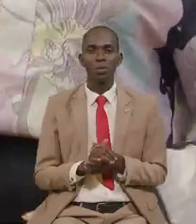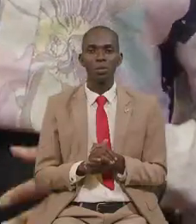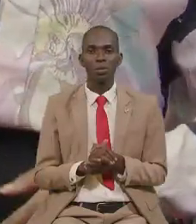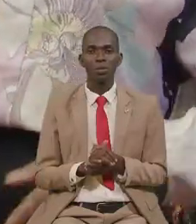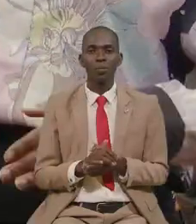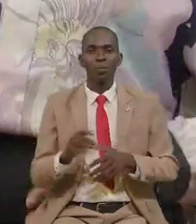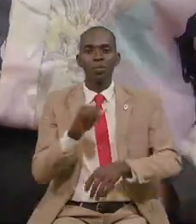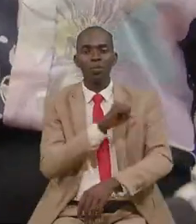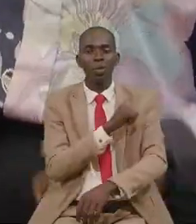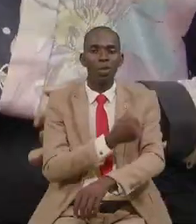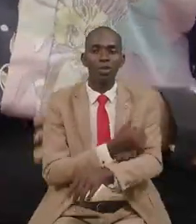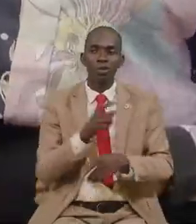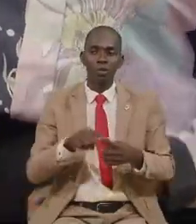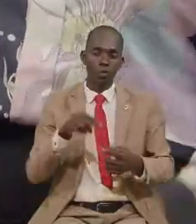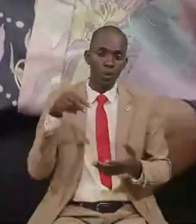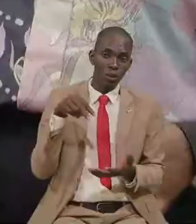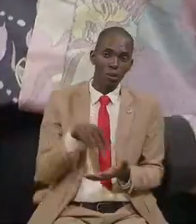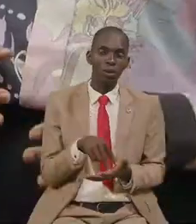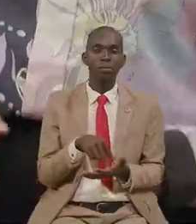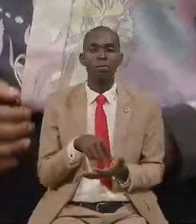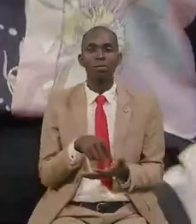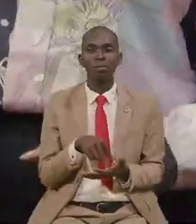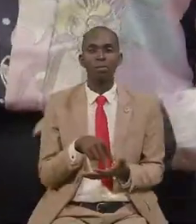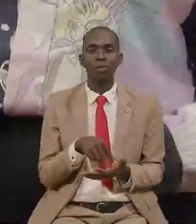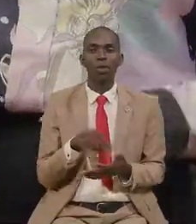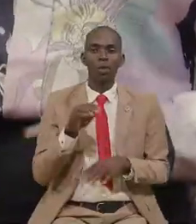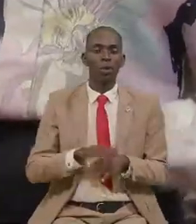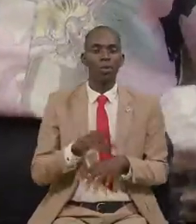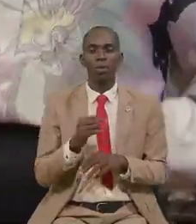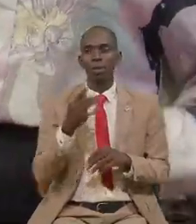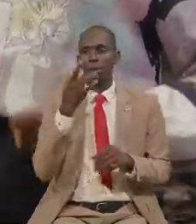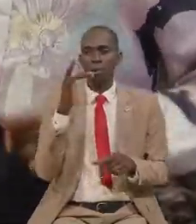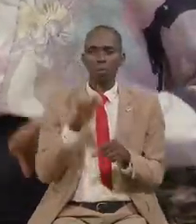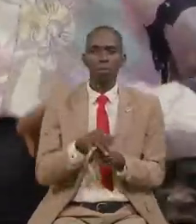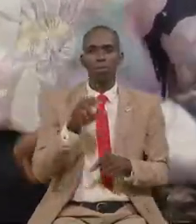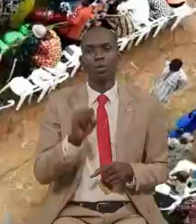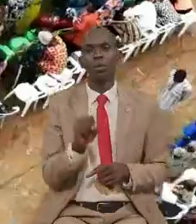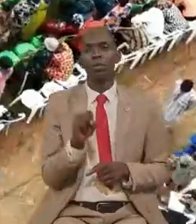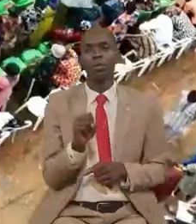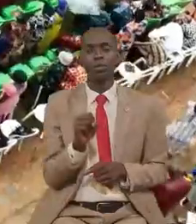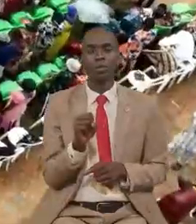Authorization to stand on the promises.